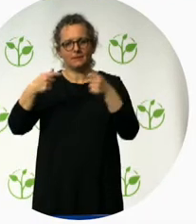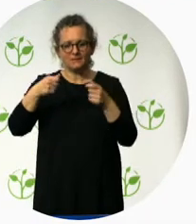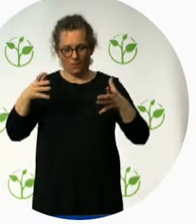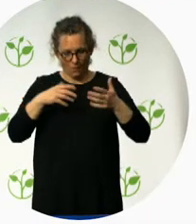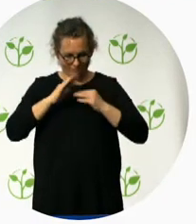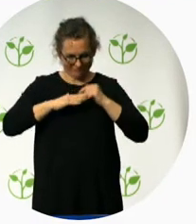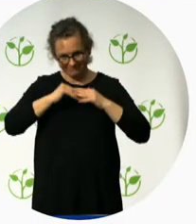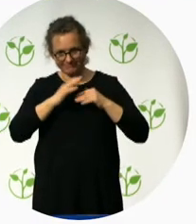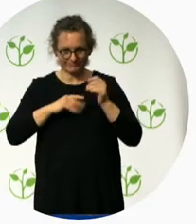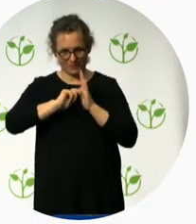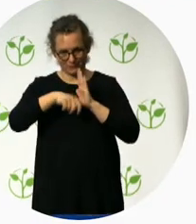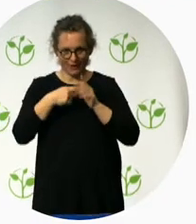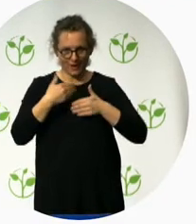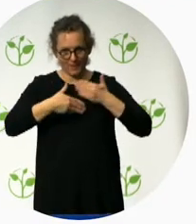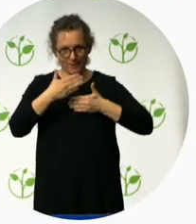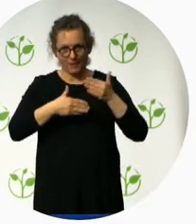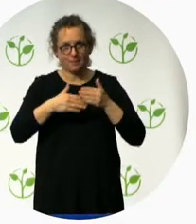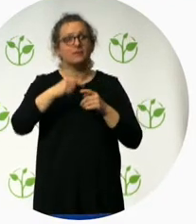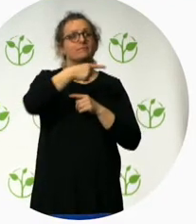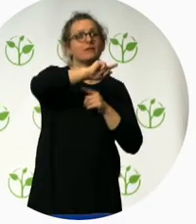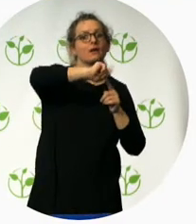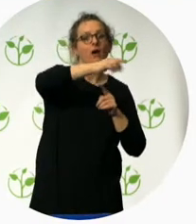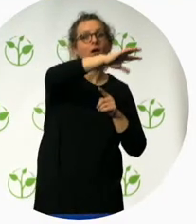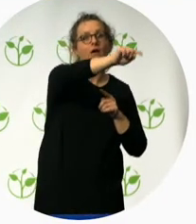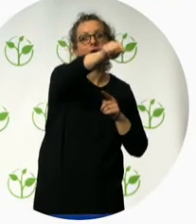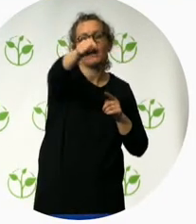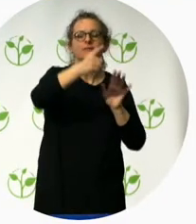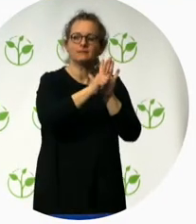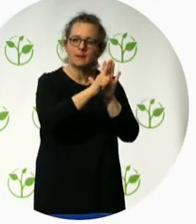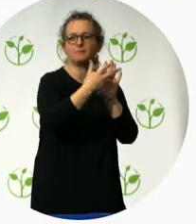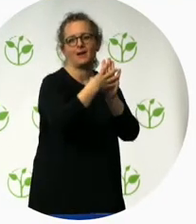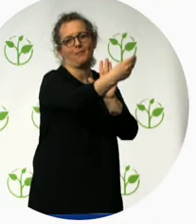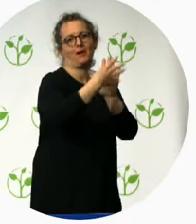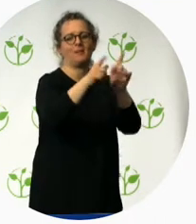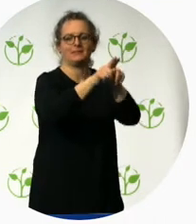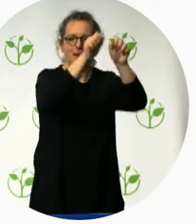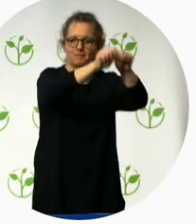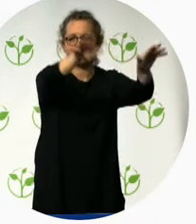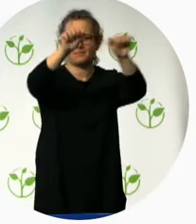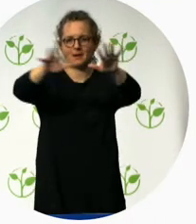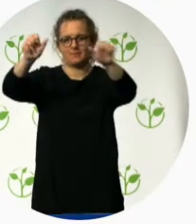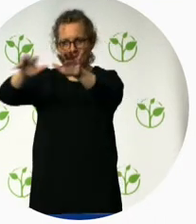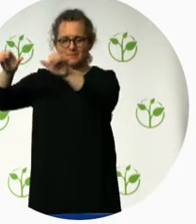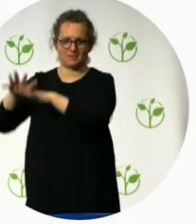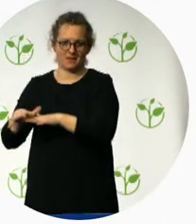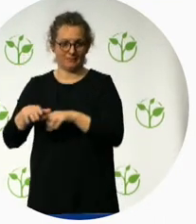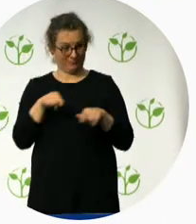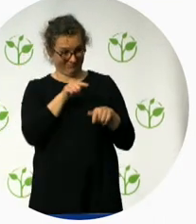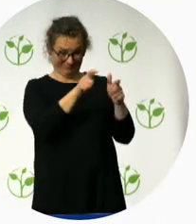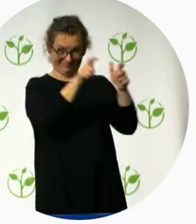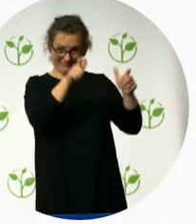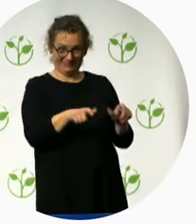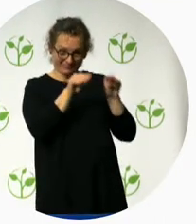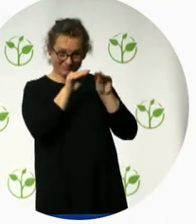Training Center, when designing another proposal, always ask our support to